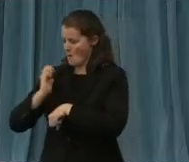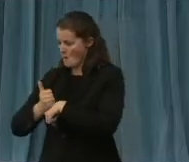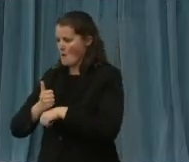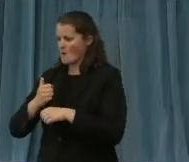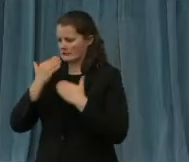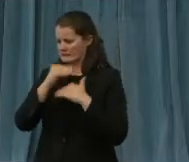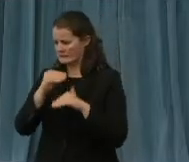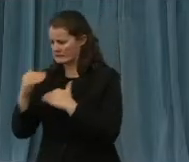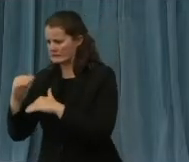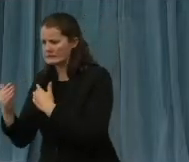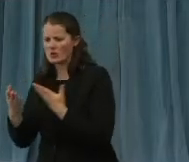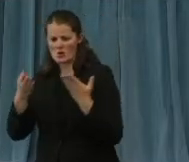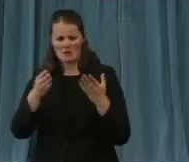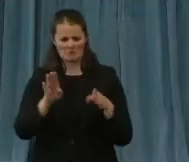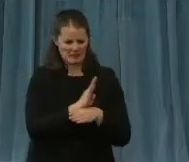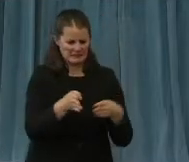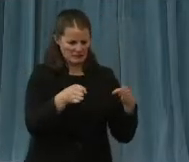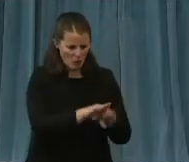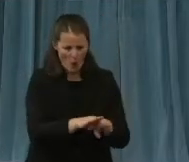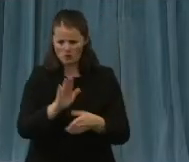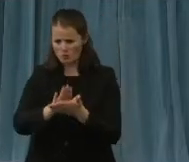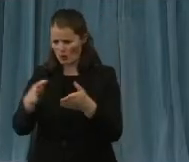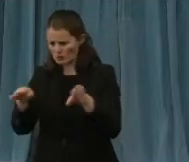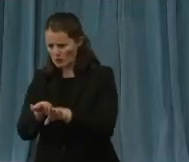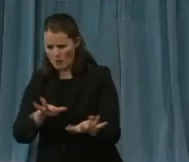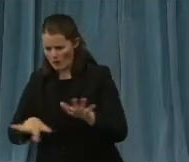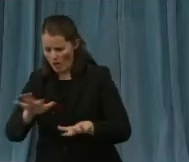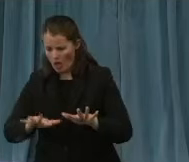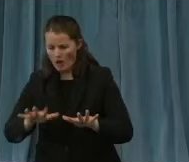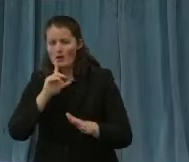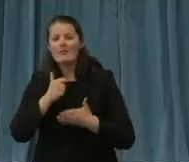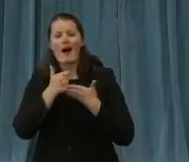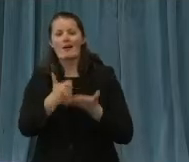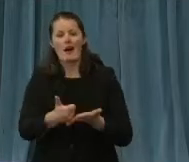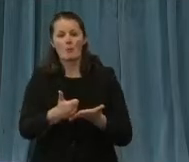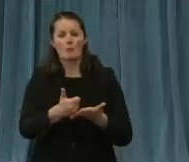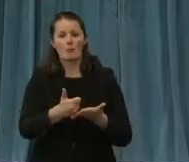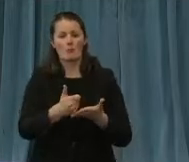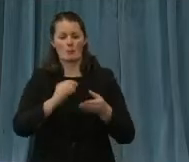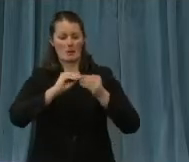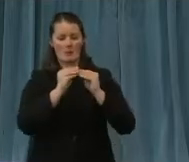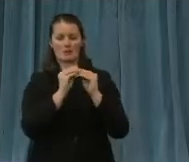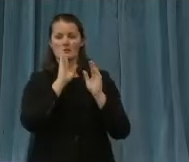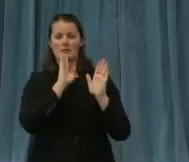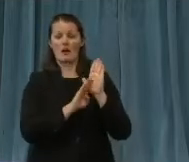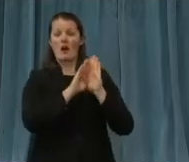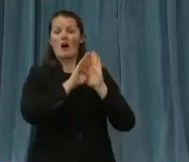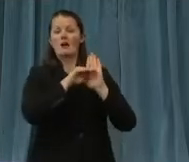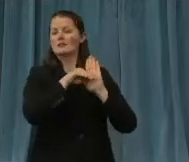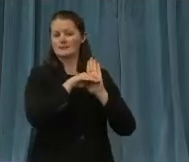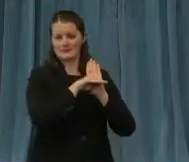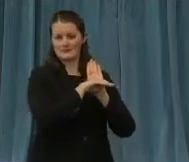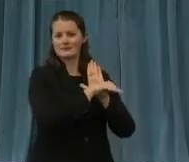were both necessary and effective. And your help and cooperation made that possible. As you just